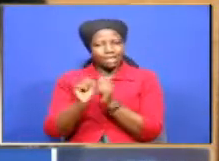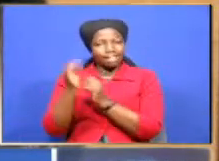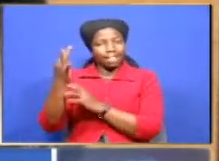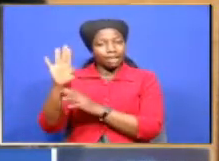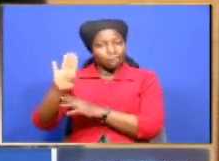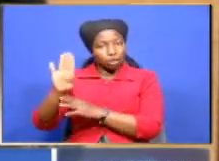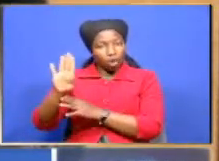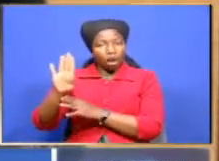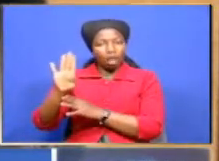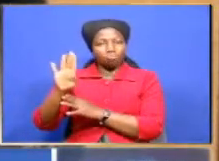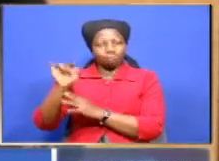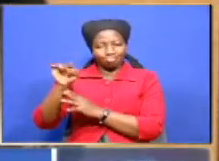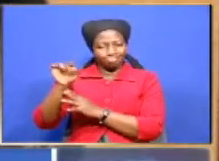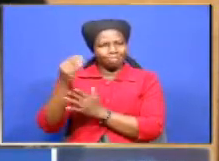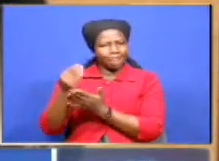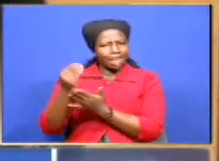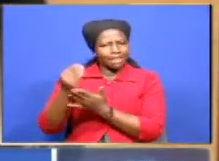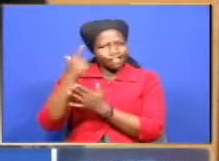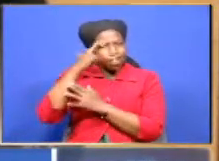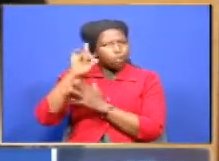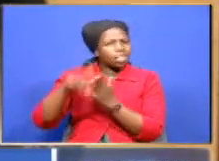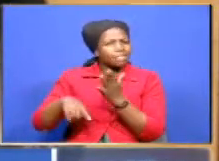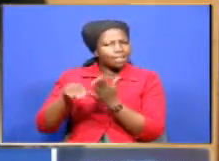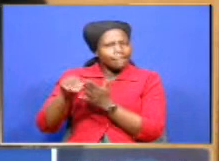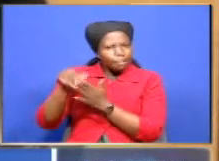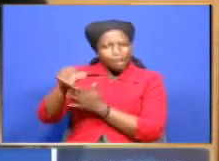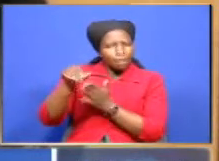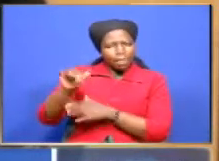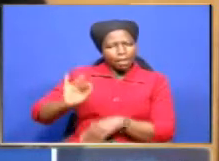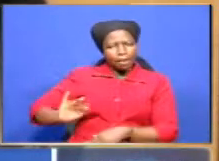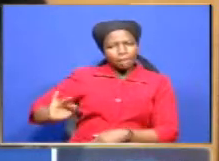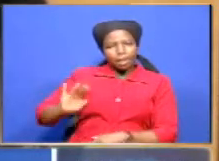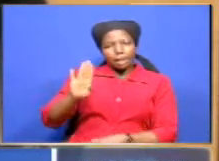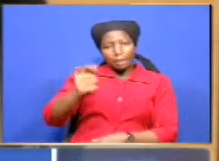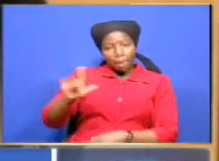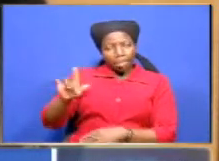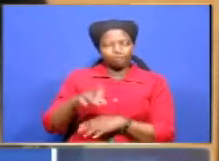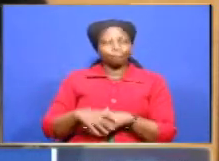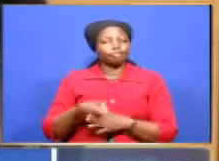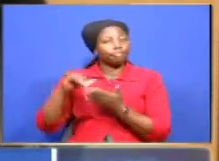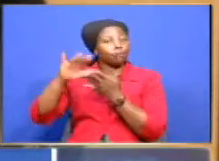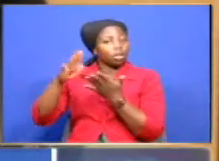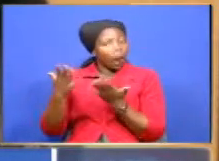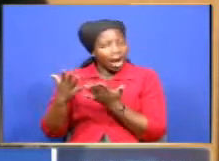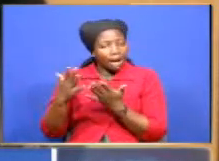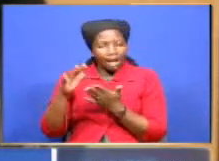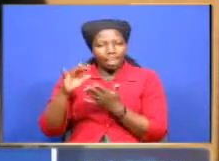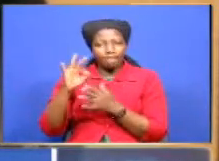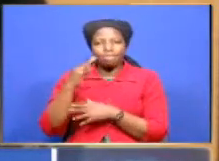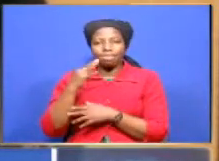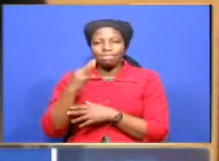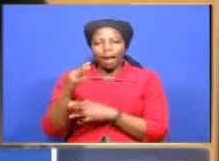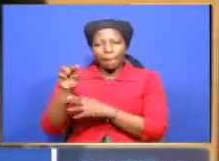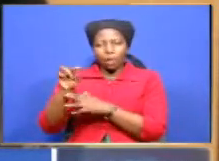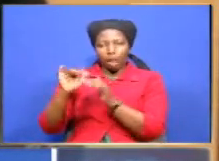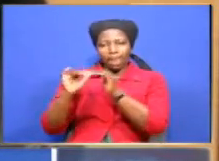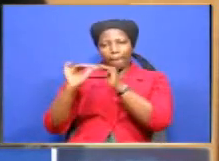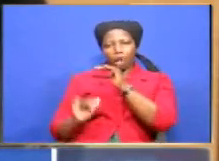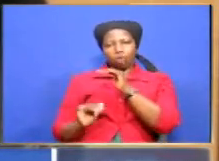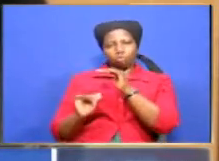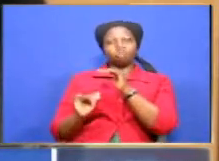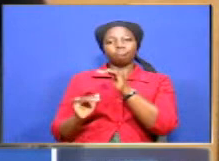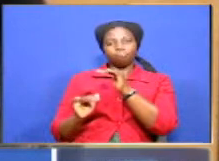billion, which is now for payment of pending bills, mainly, you know, like 3 million and below. Not for